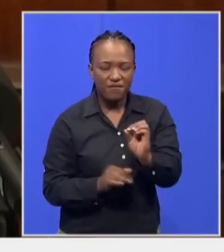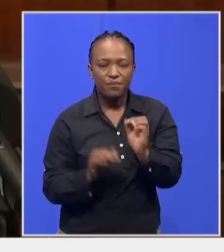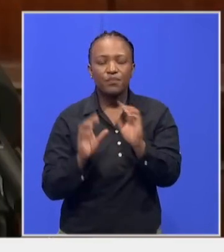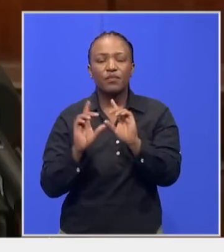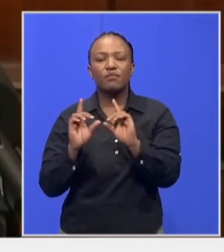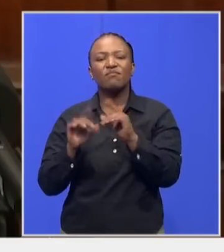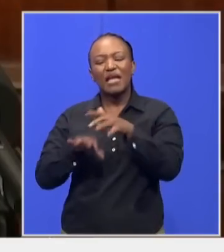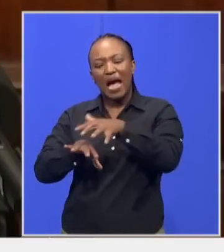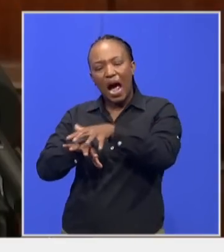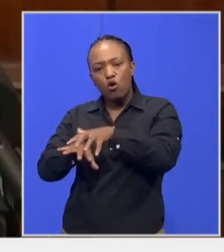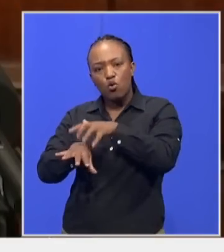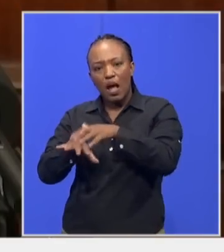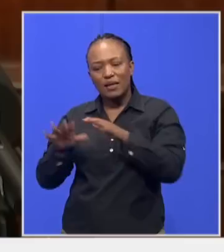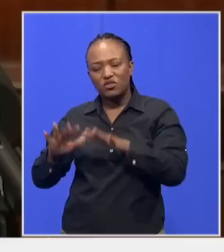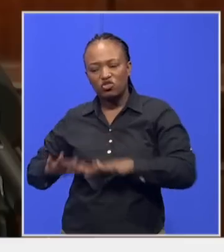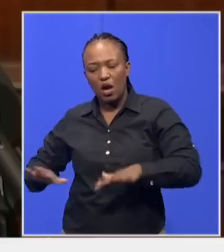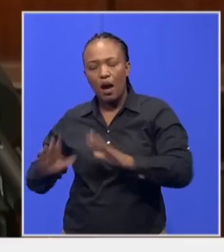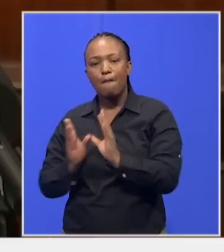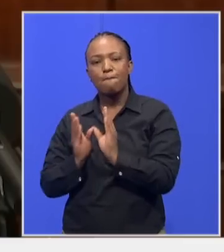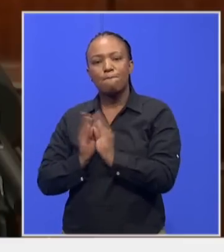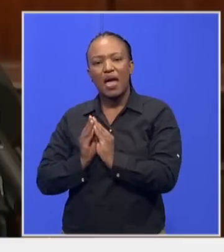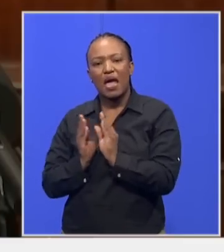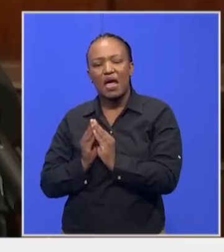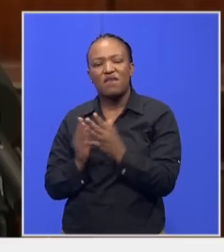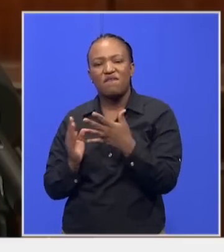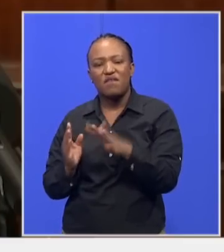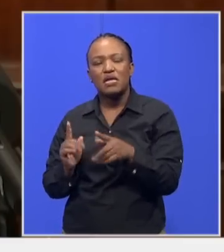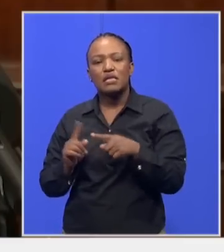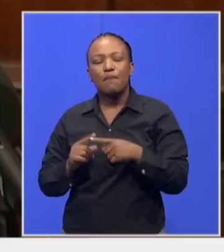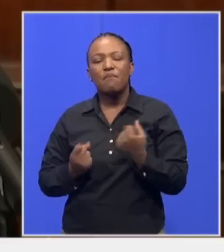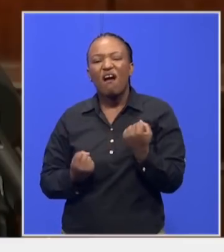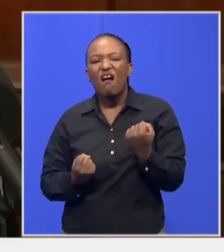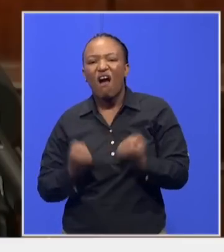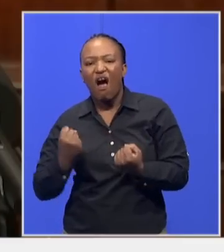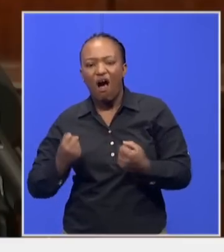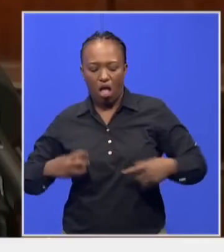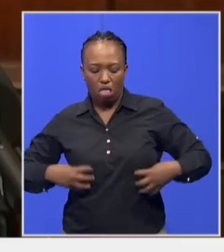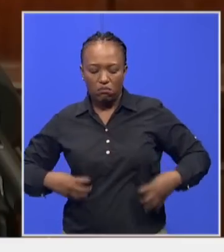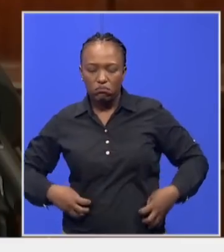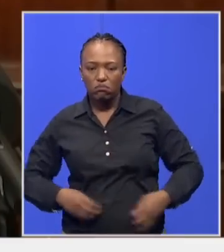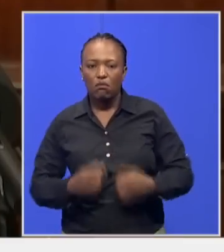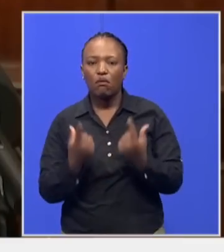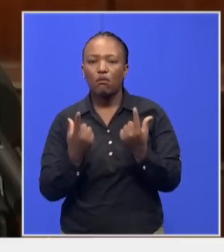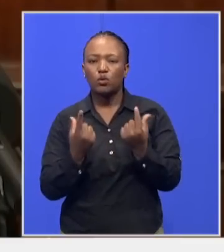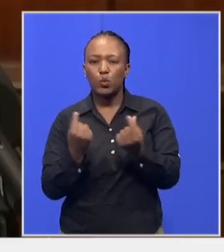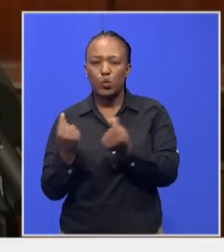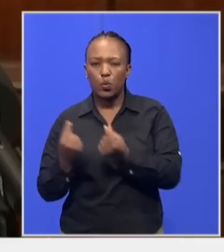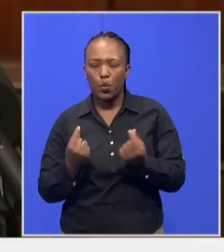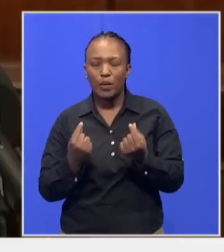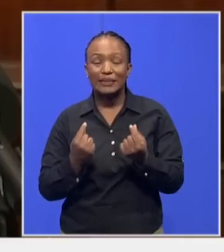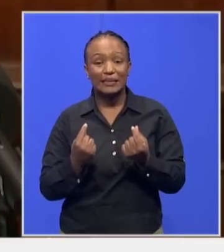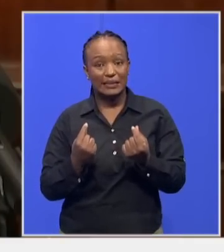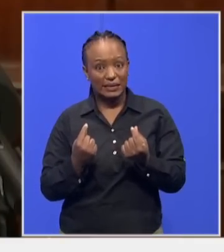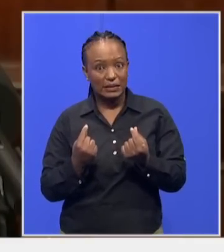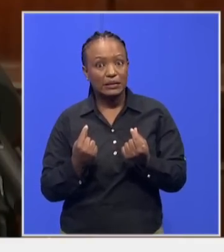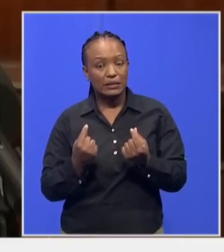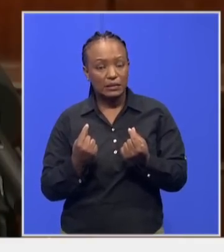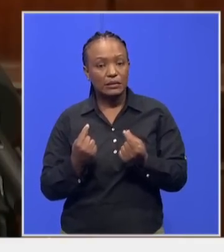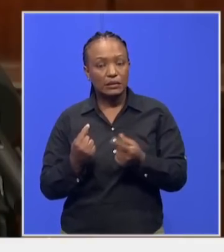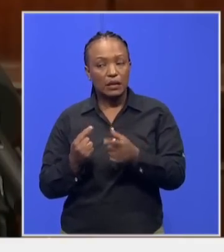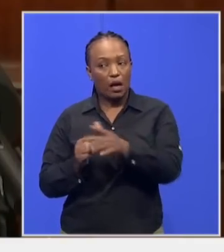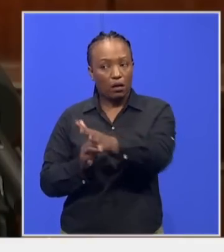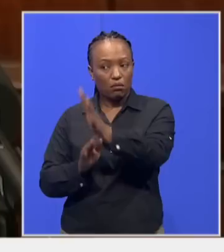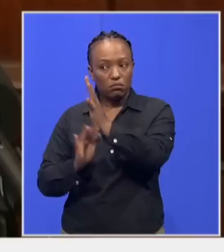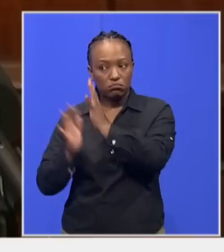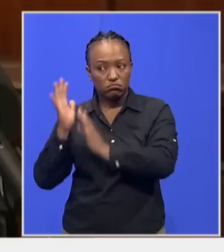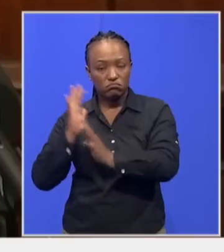the other day with the OEM in the automotive sector. They are beginning to share with us some of the options that are confronting them. So the conversation